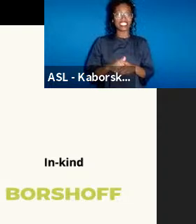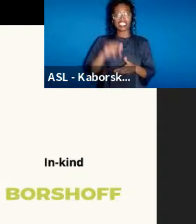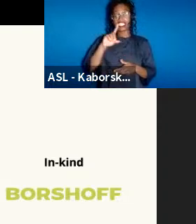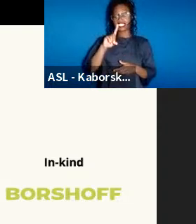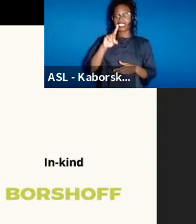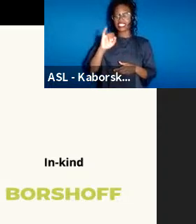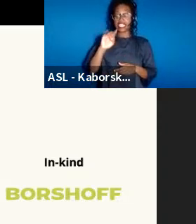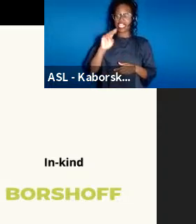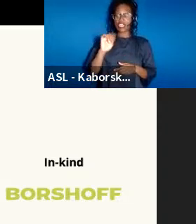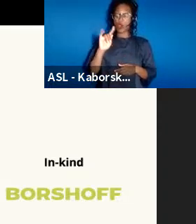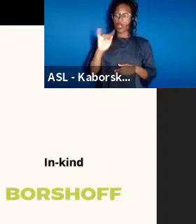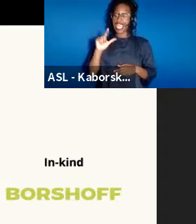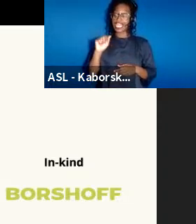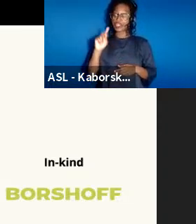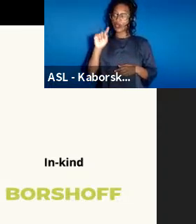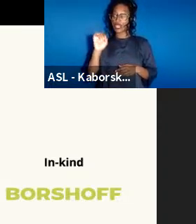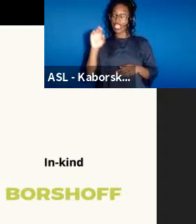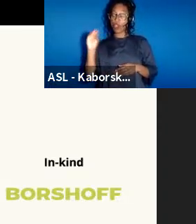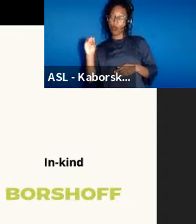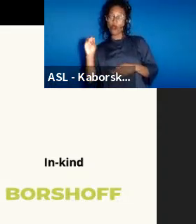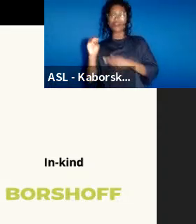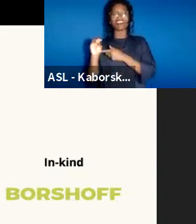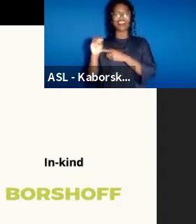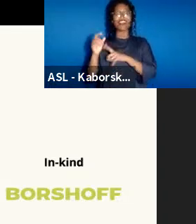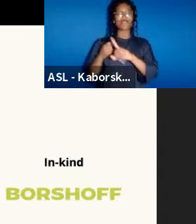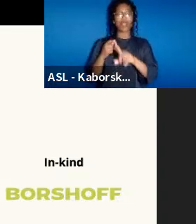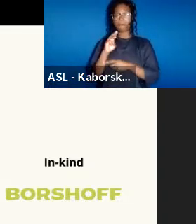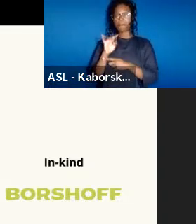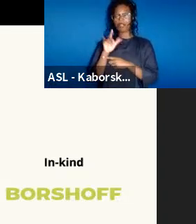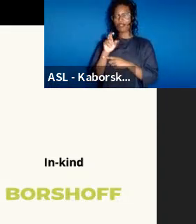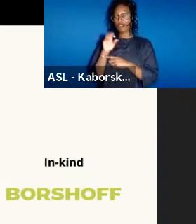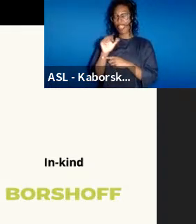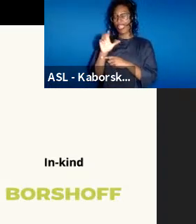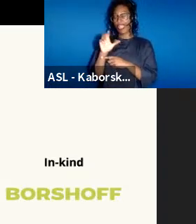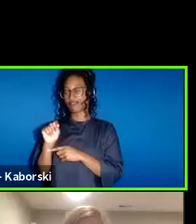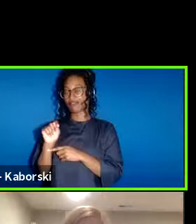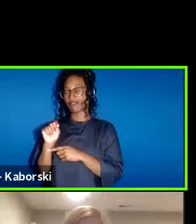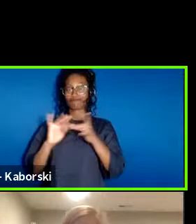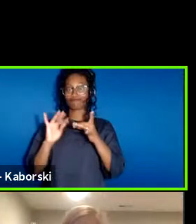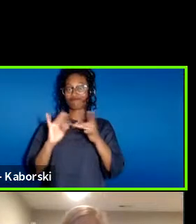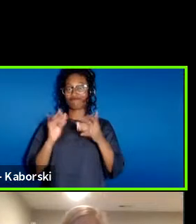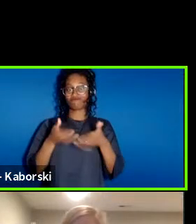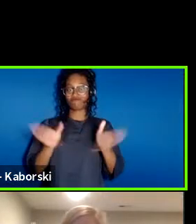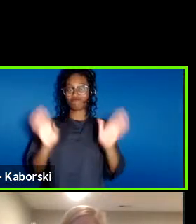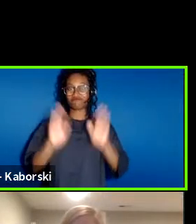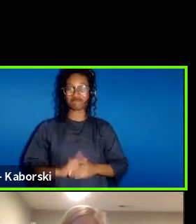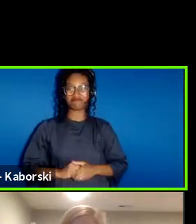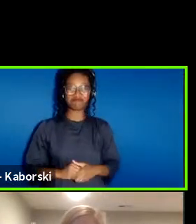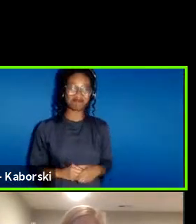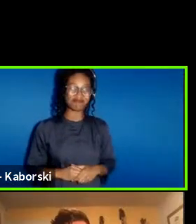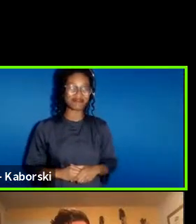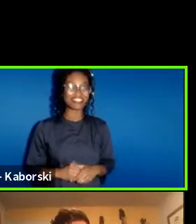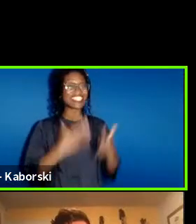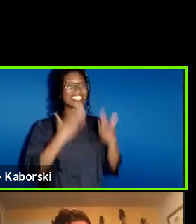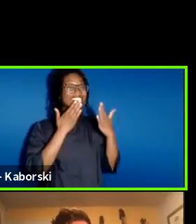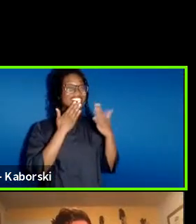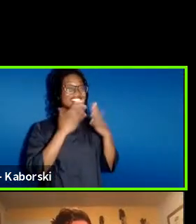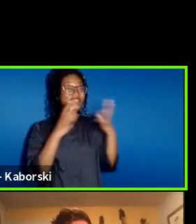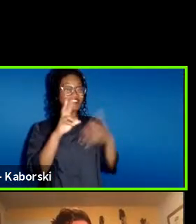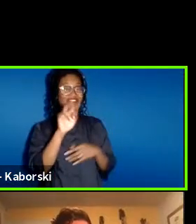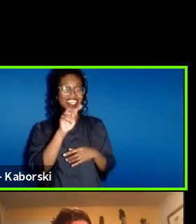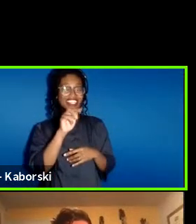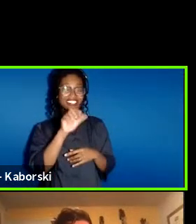Antonio from Millcraft. She'd like to give a couple opening remarks for the event. Thanks so much, Vanessa.